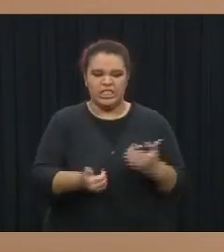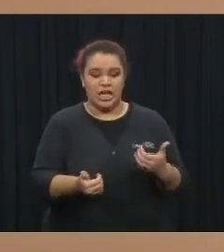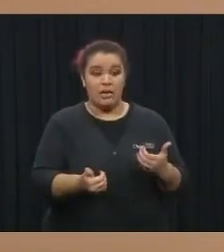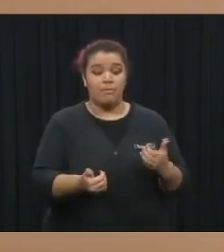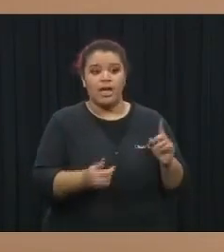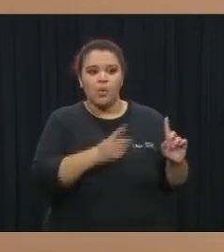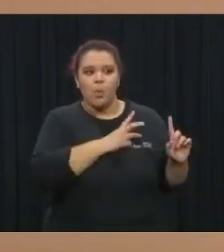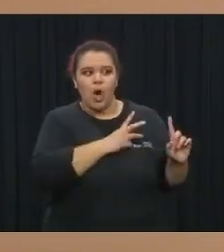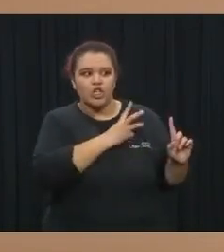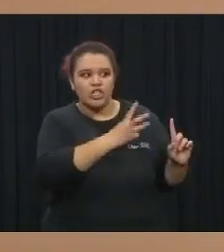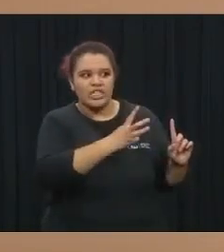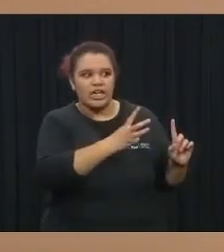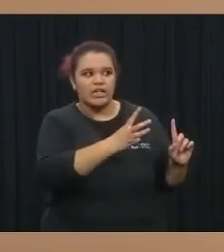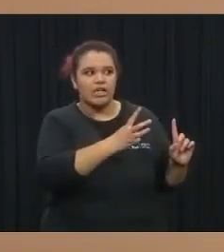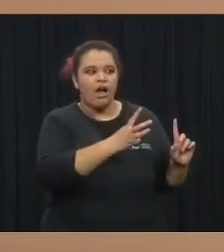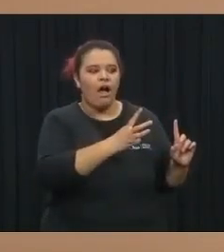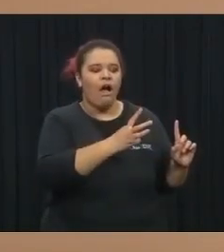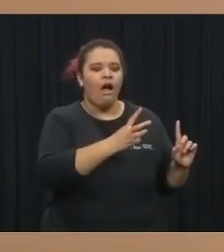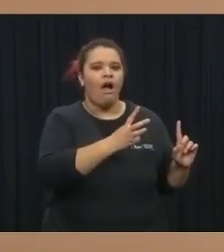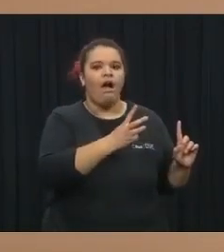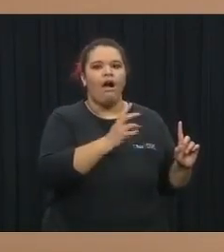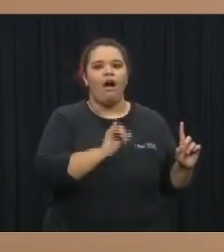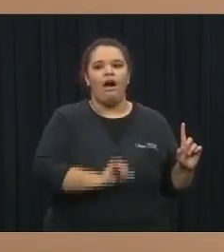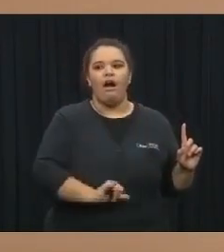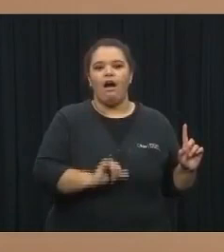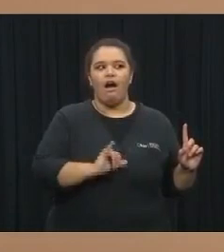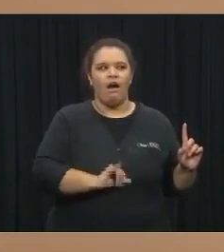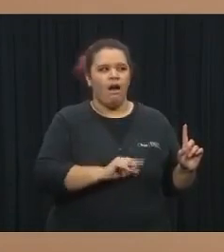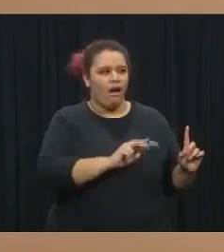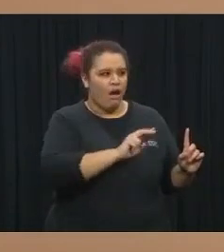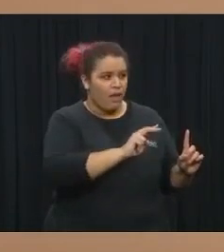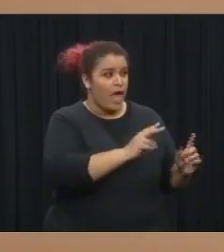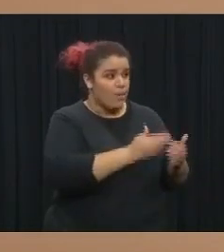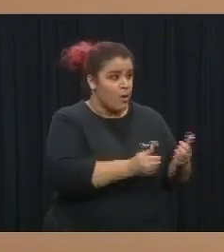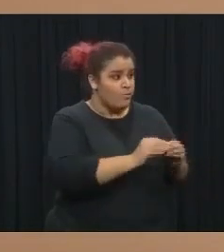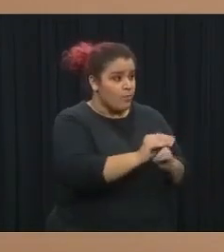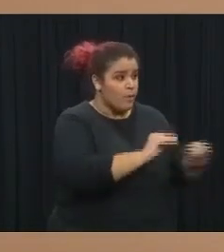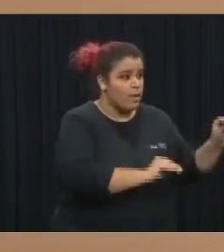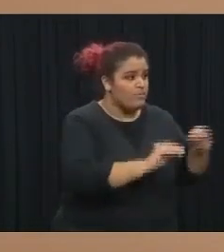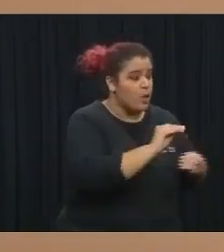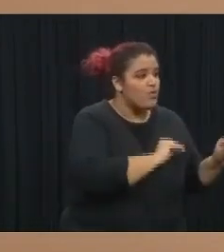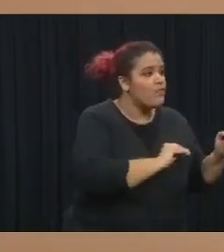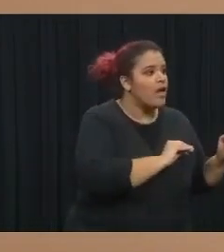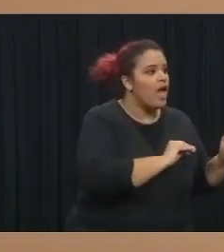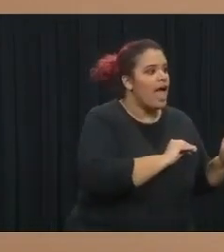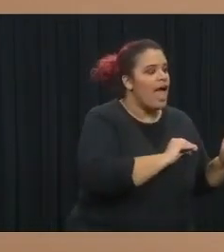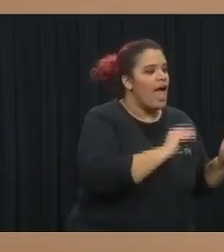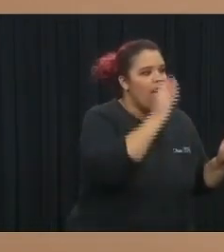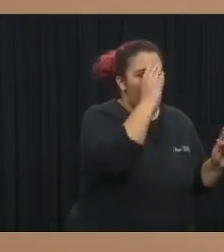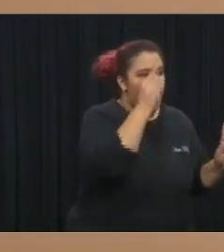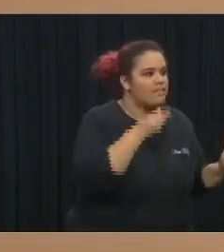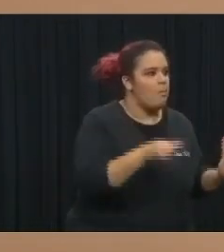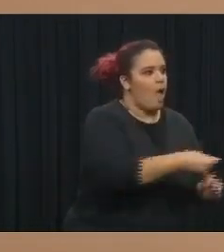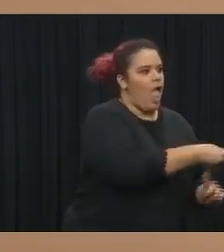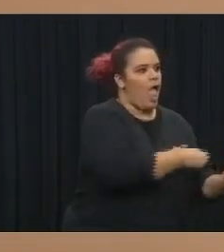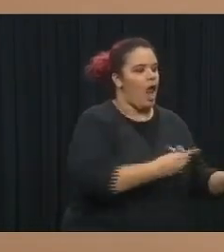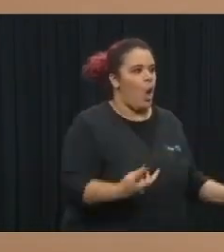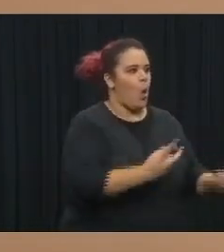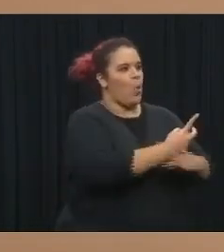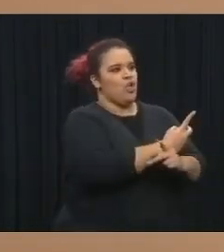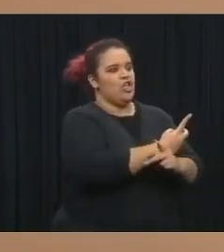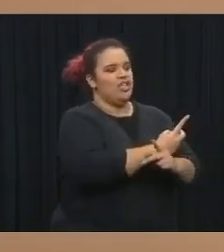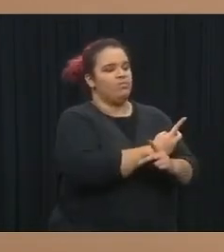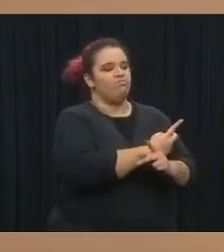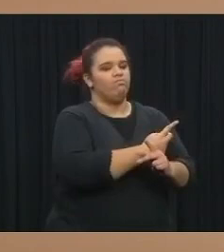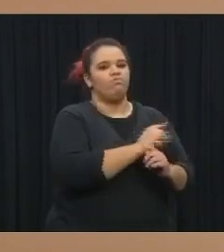dangerous for the patient and for the spread than actually making amendments to treat within the